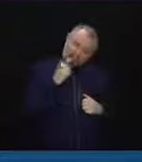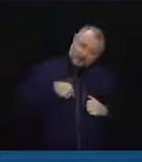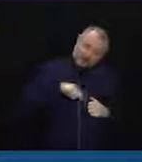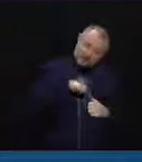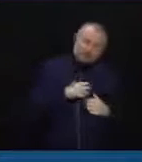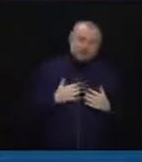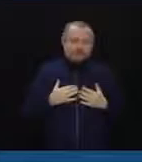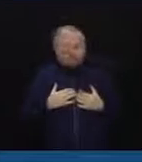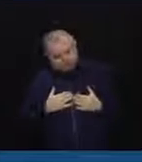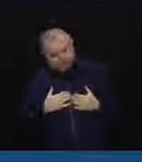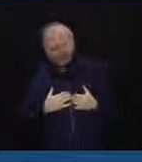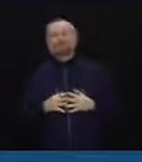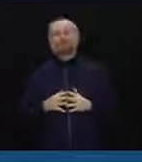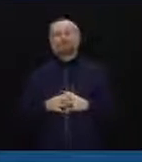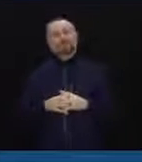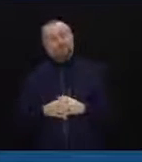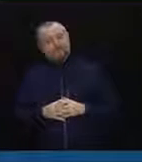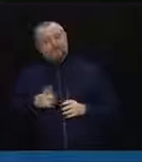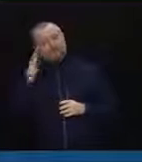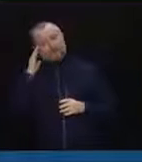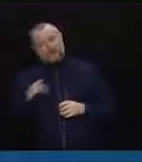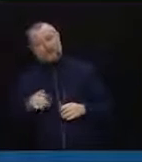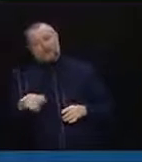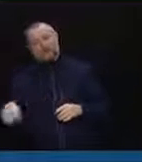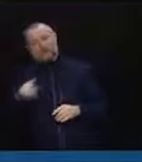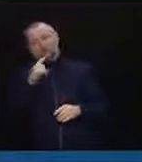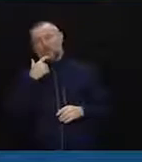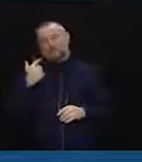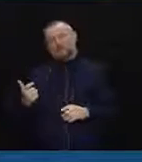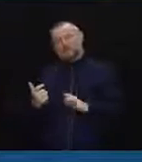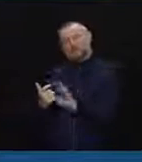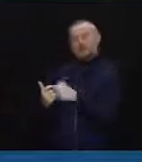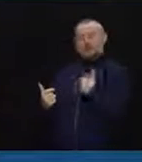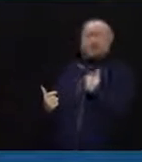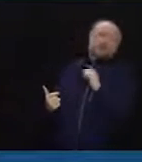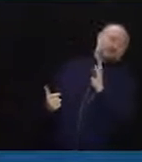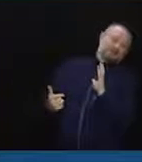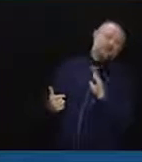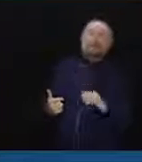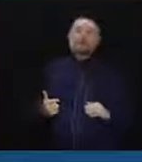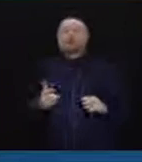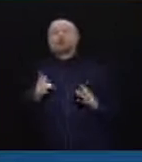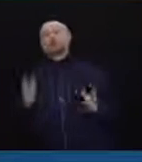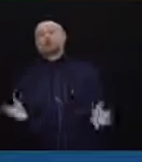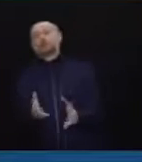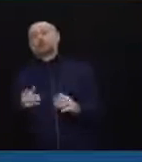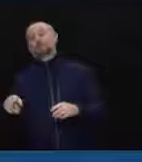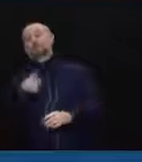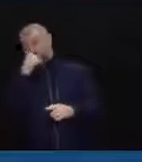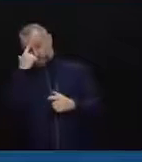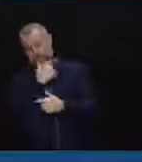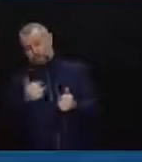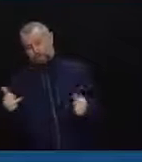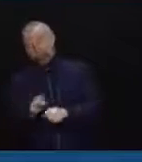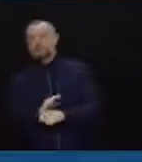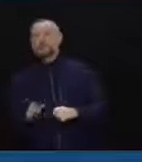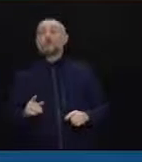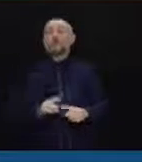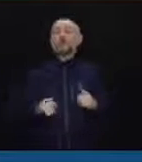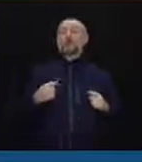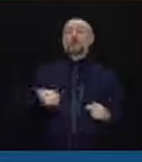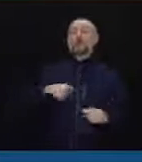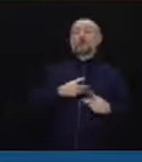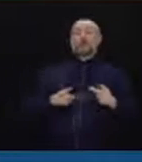will be watching. I encourage the businesses to do whatever they choose to do. They may feel more comfortable. The place I watch, Buffalo Bills games in Lower